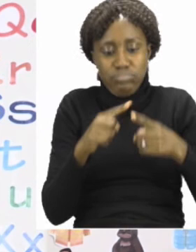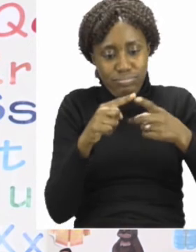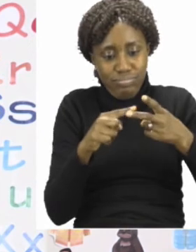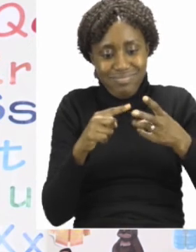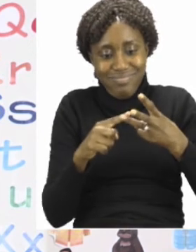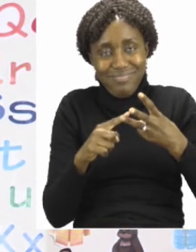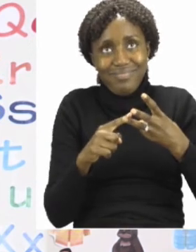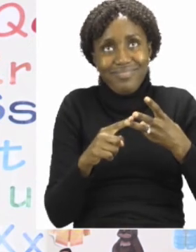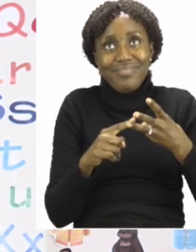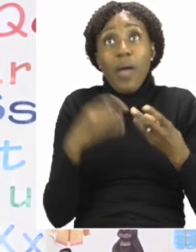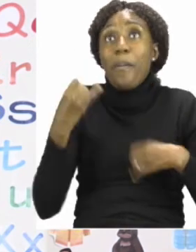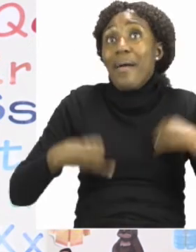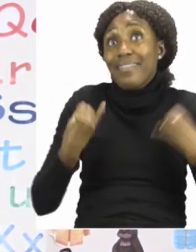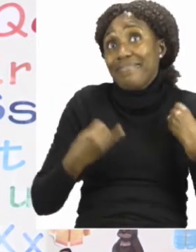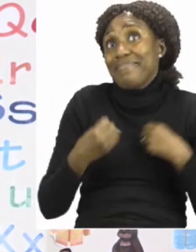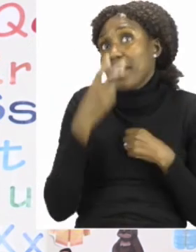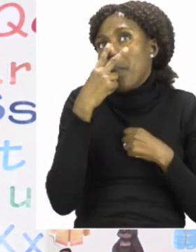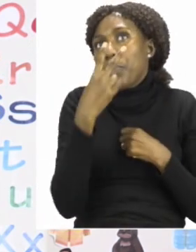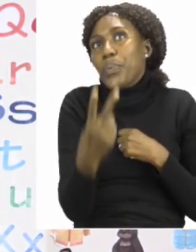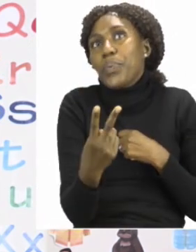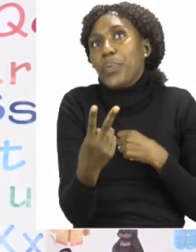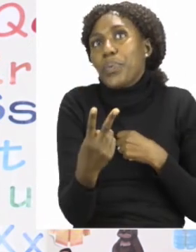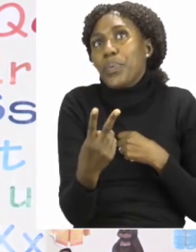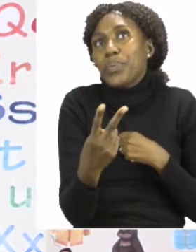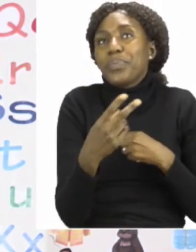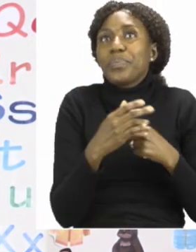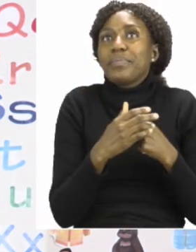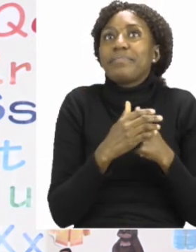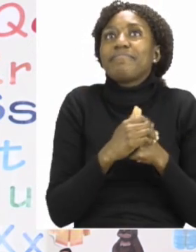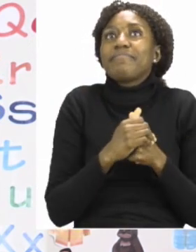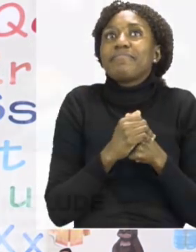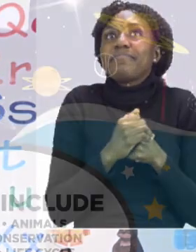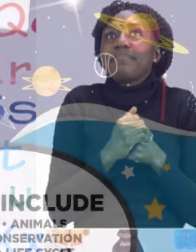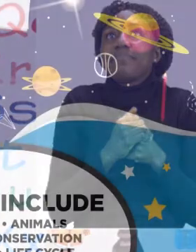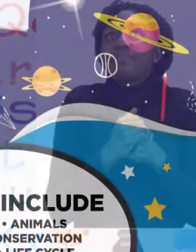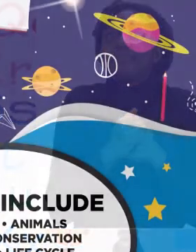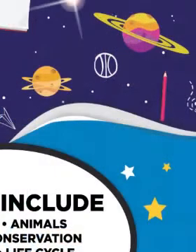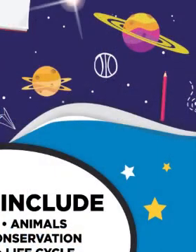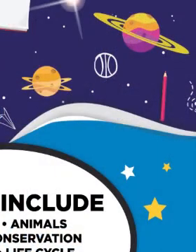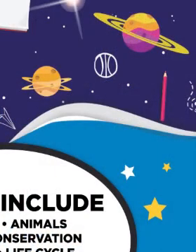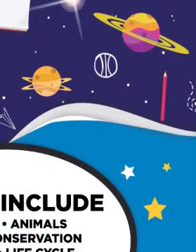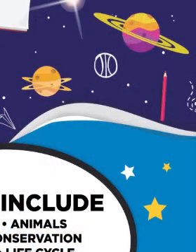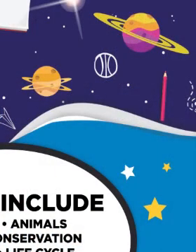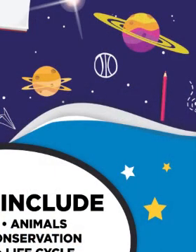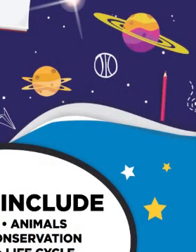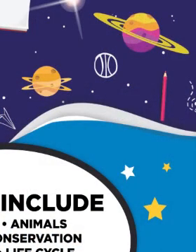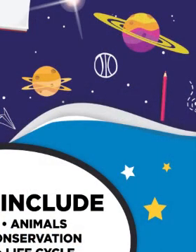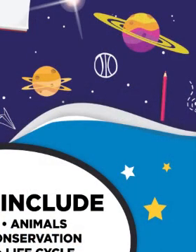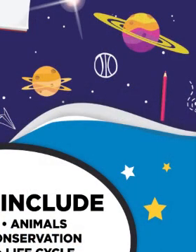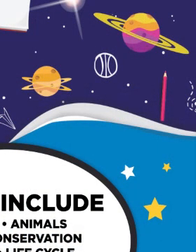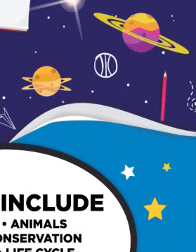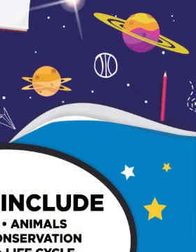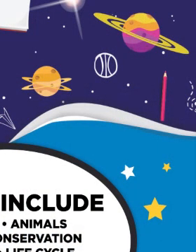my dear children, and I'll see you when you're done after this advert break. Do you have children in the age range of 5 to